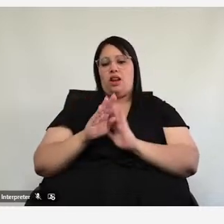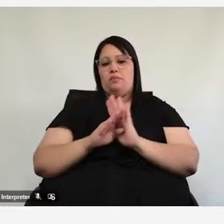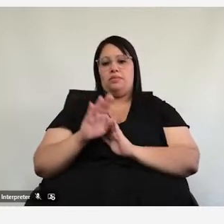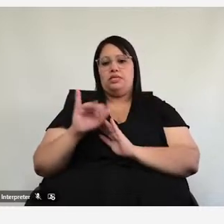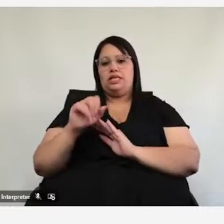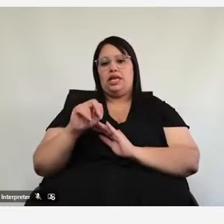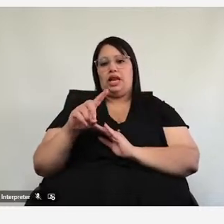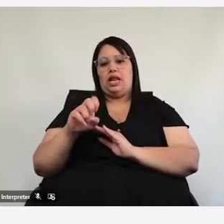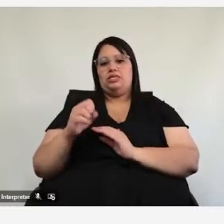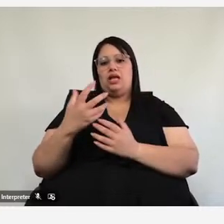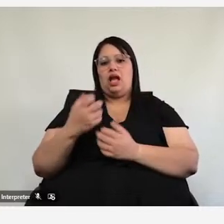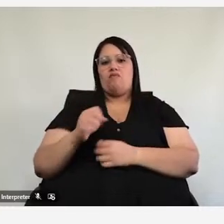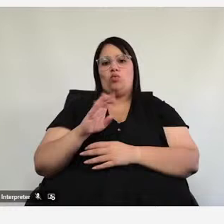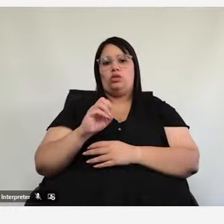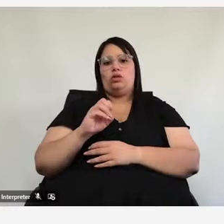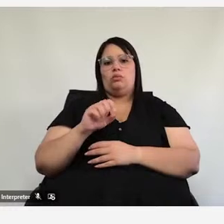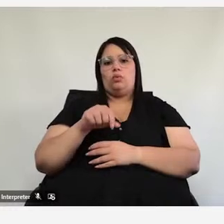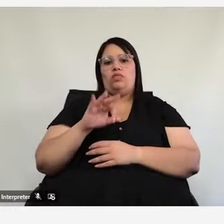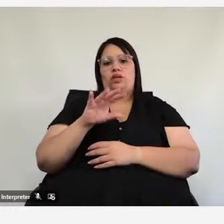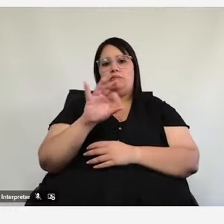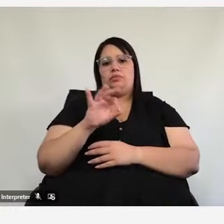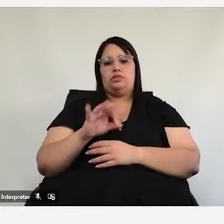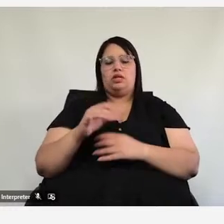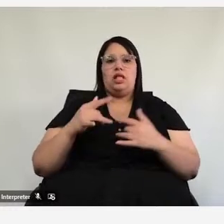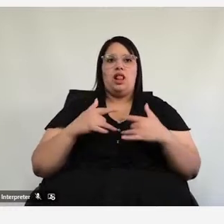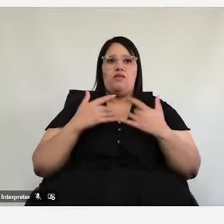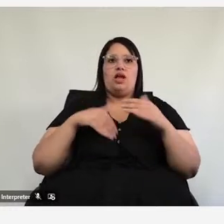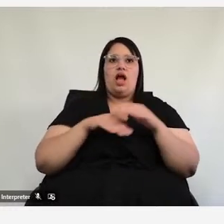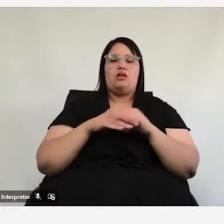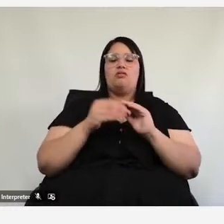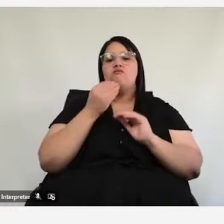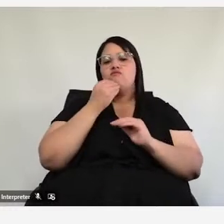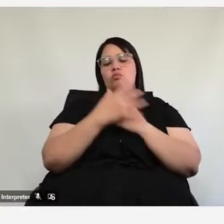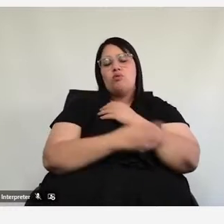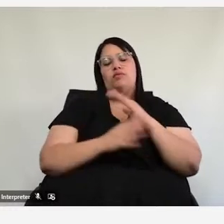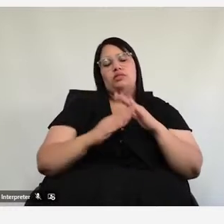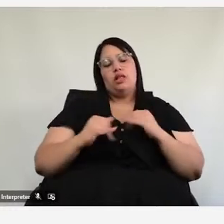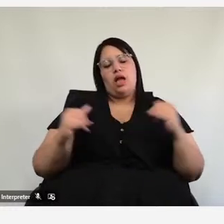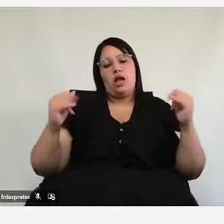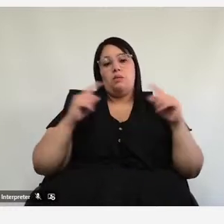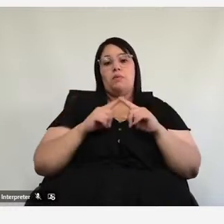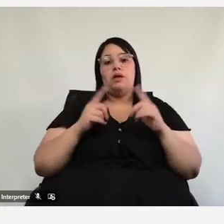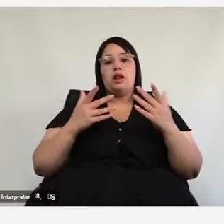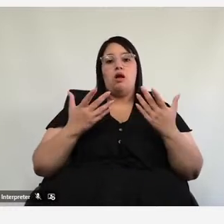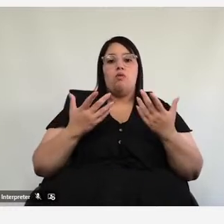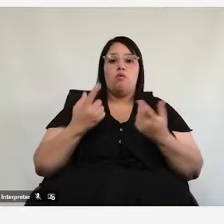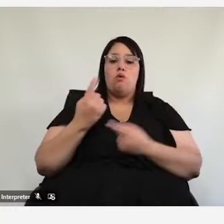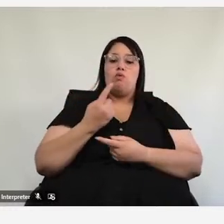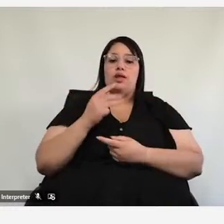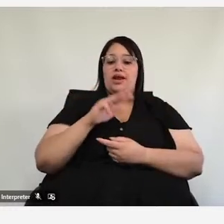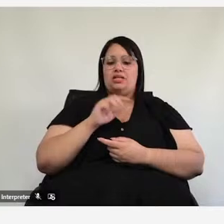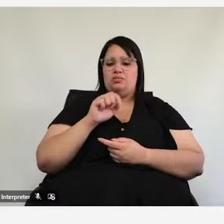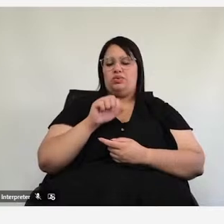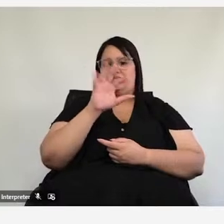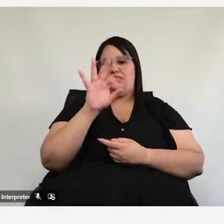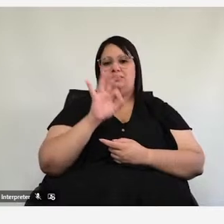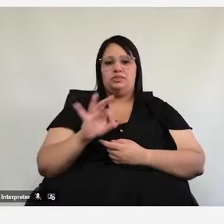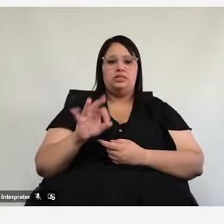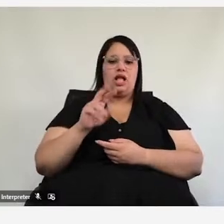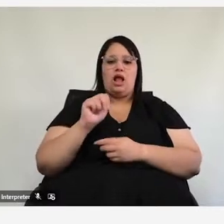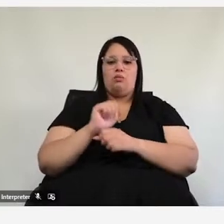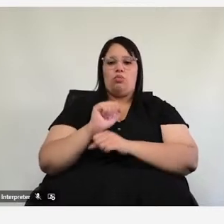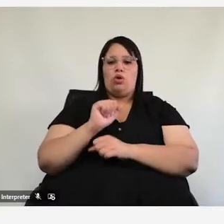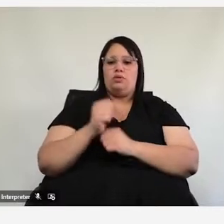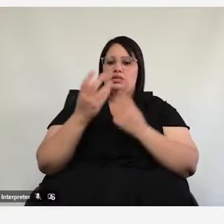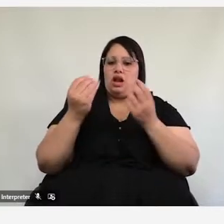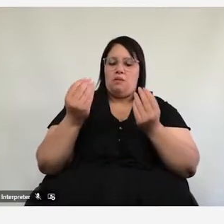a 40.3% people living under the food poverty line. Now, with apparently only 19.6% unemployment